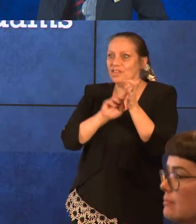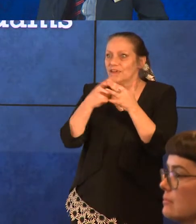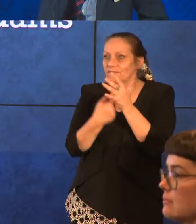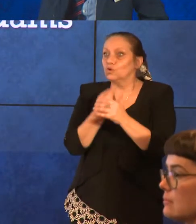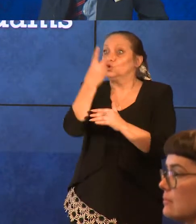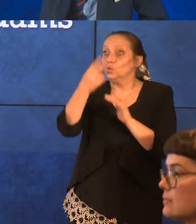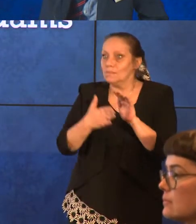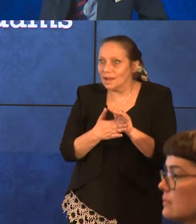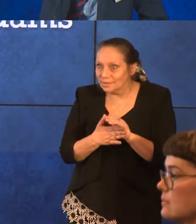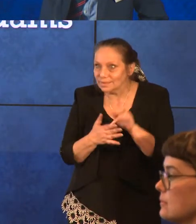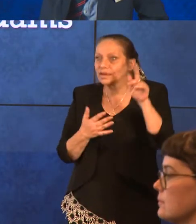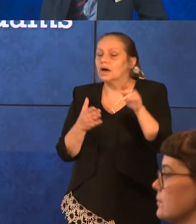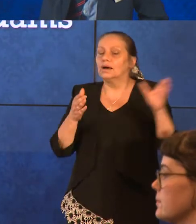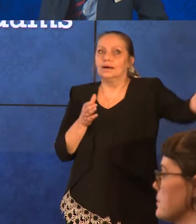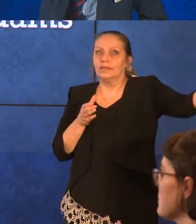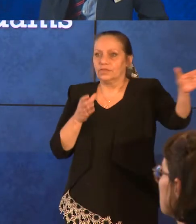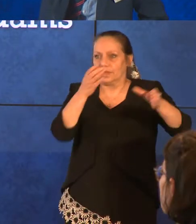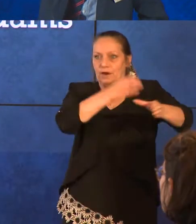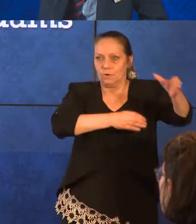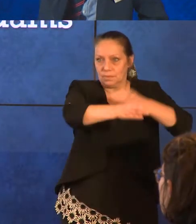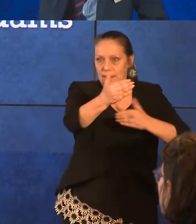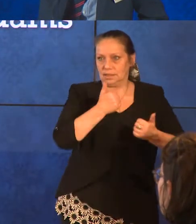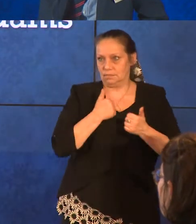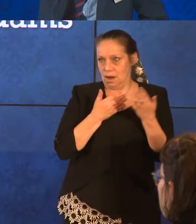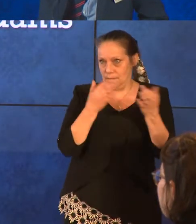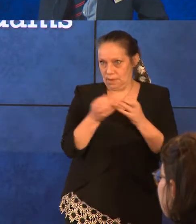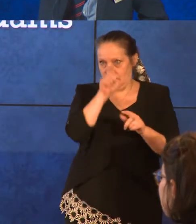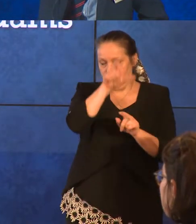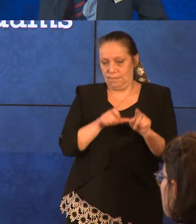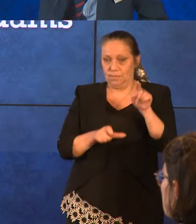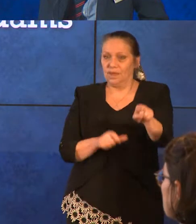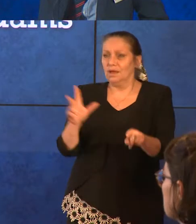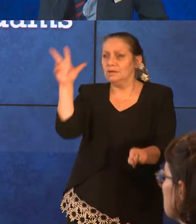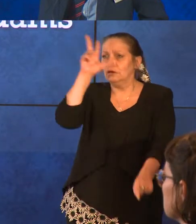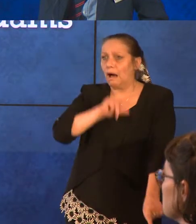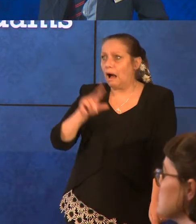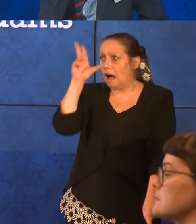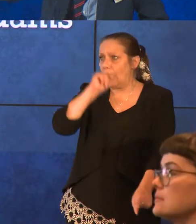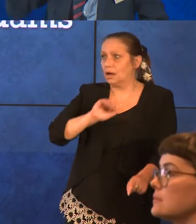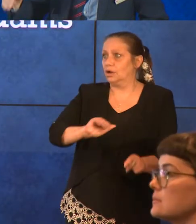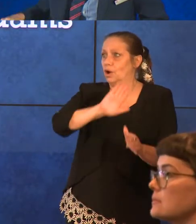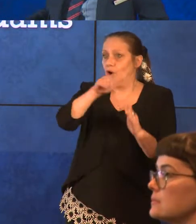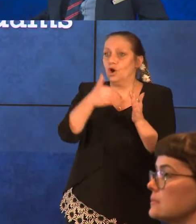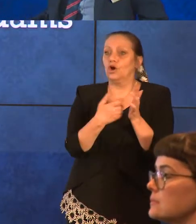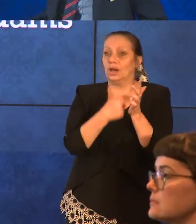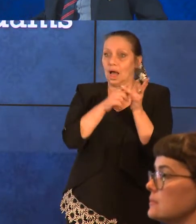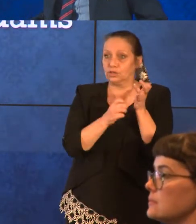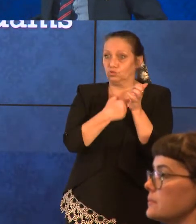I then got another planner who was so junior, whose last role was as a barista.